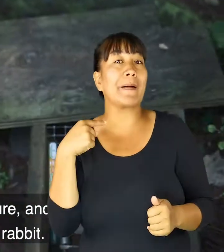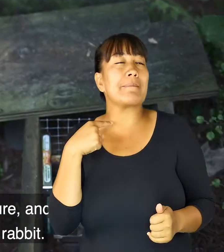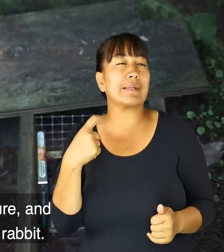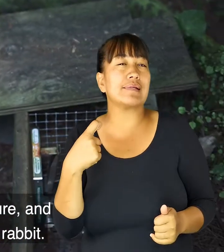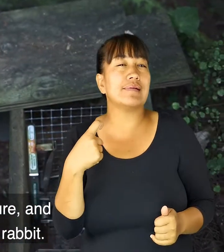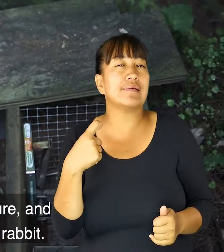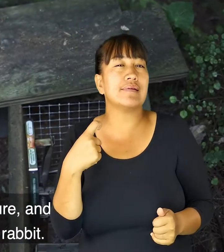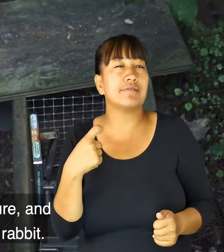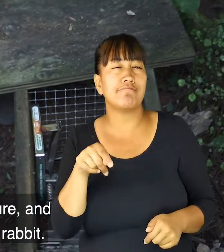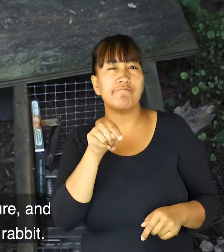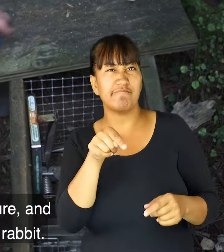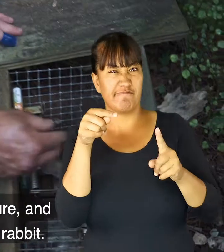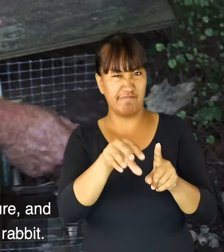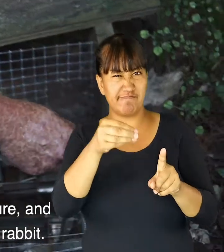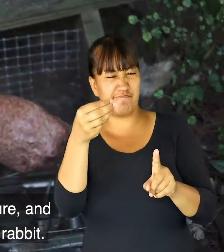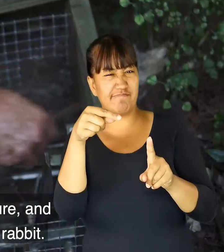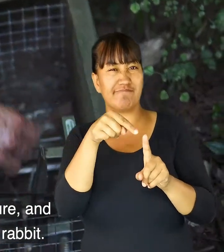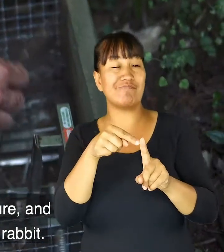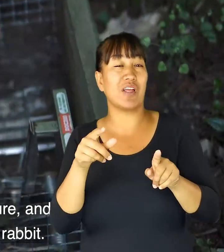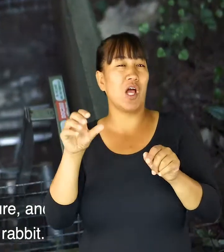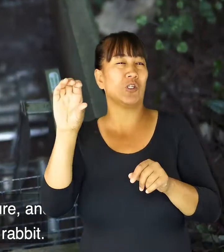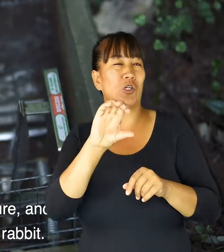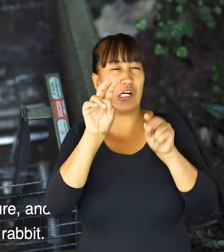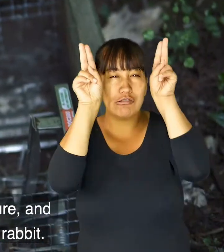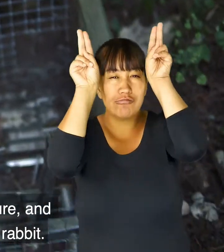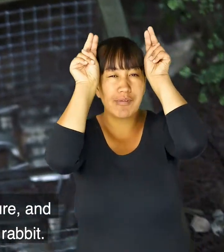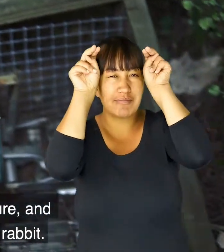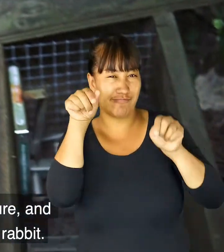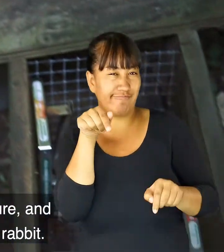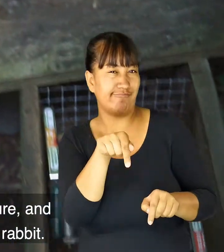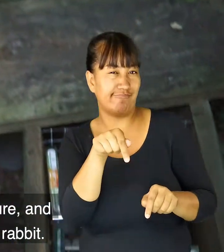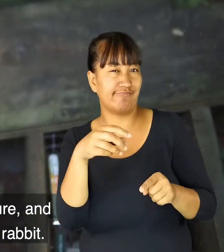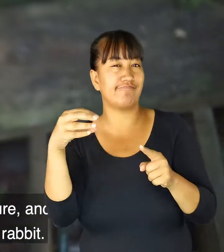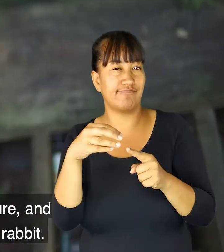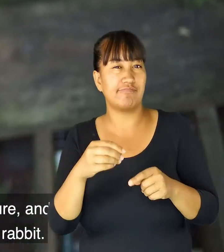how it is. I change the lure, and as I say, this lure is salted rabbit.